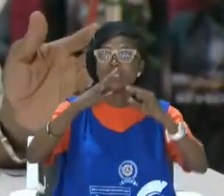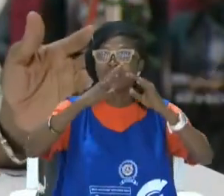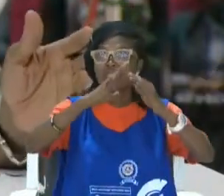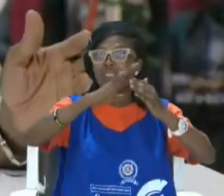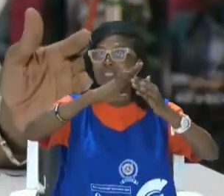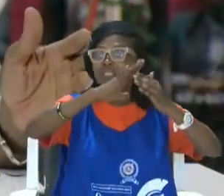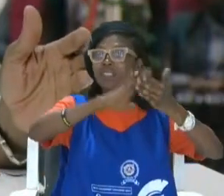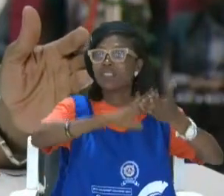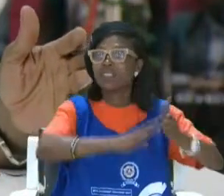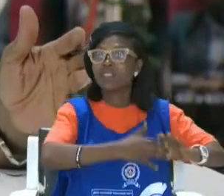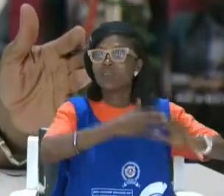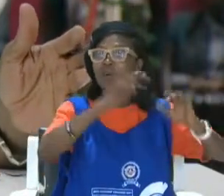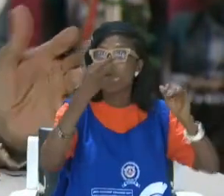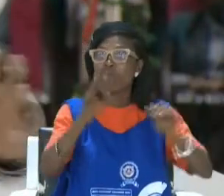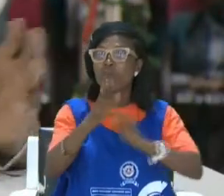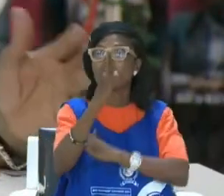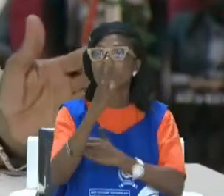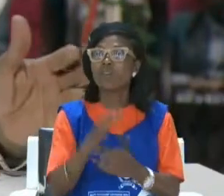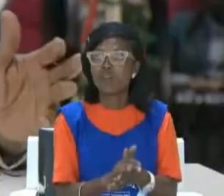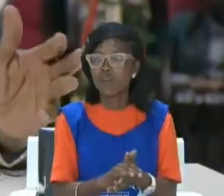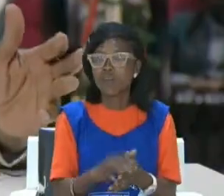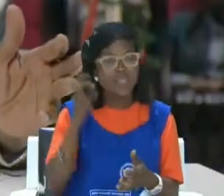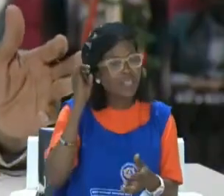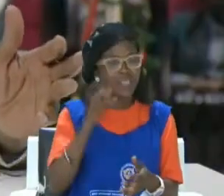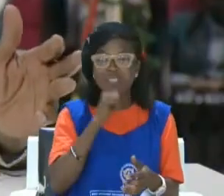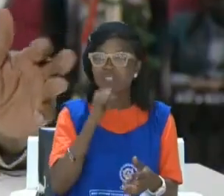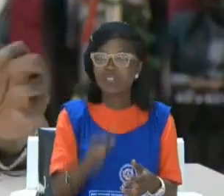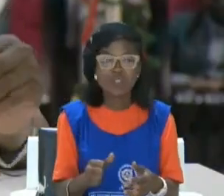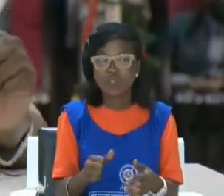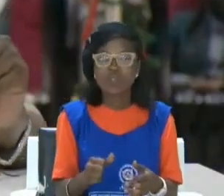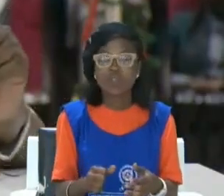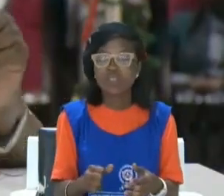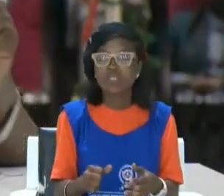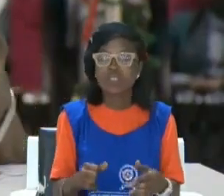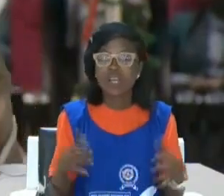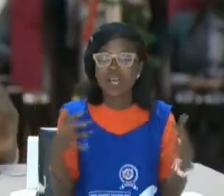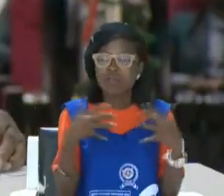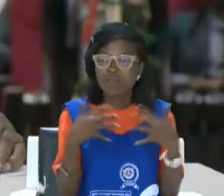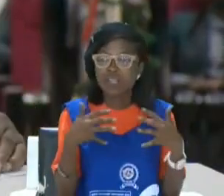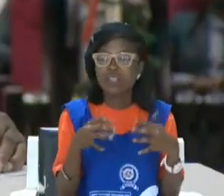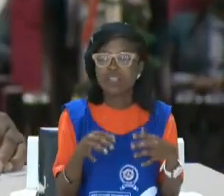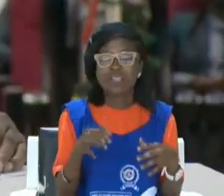wasn't afraid. He didn't know God is here watching.